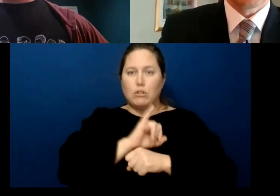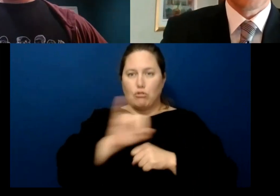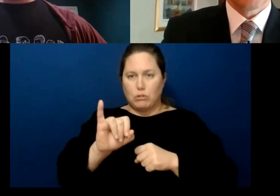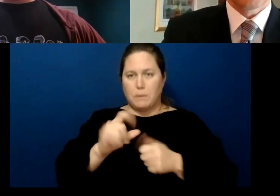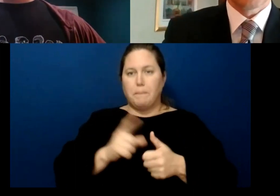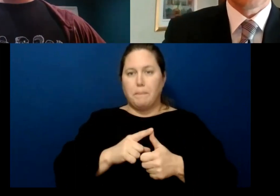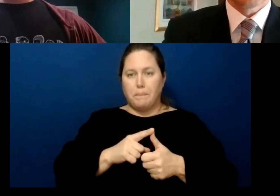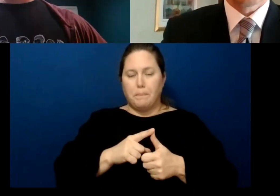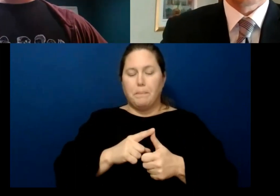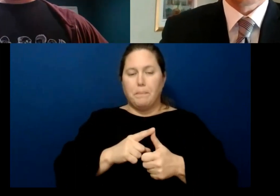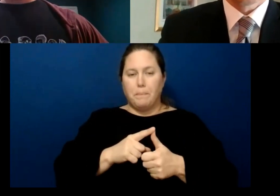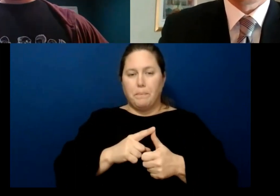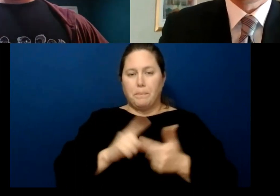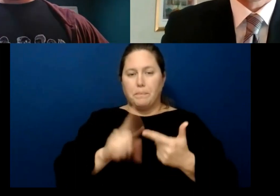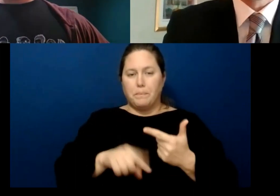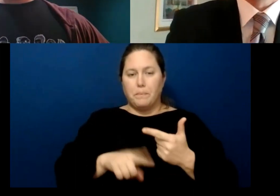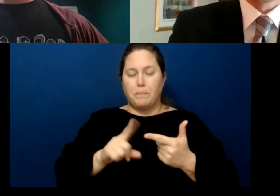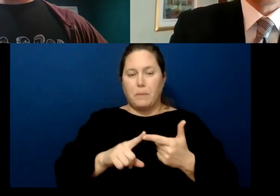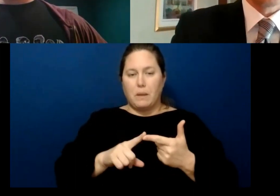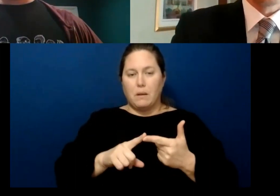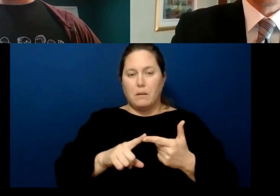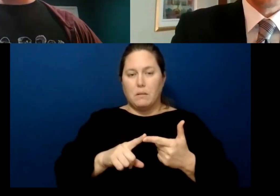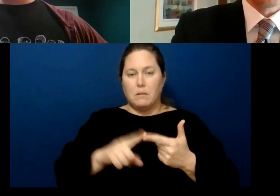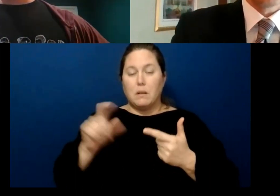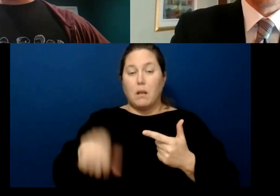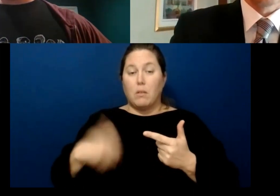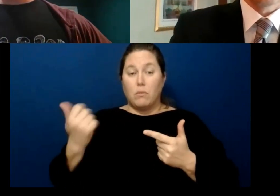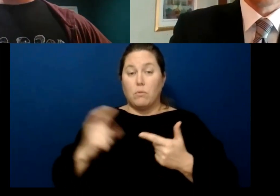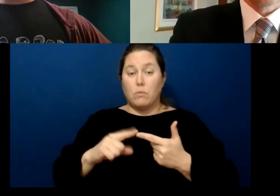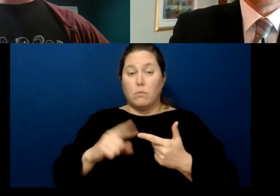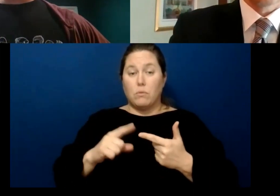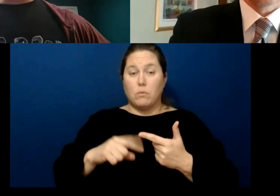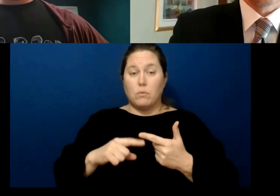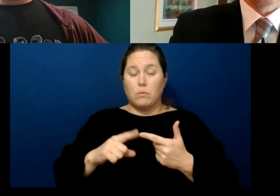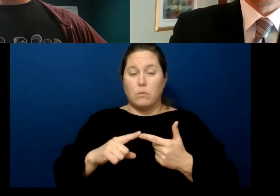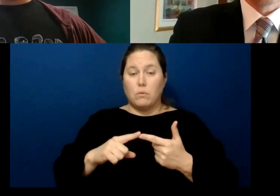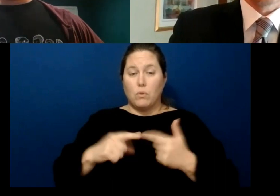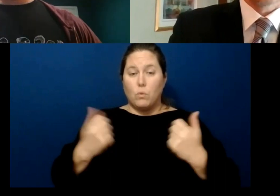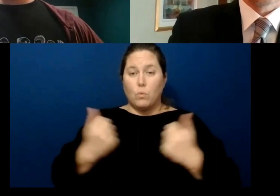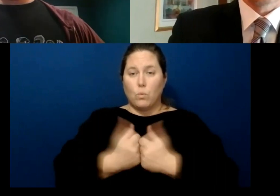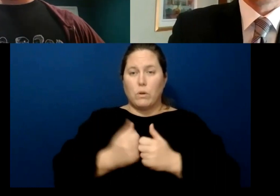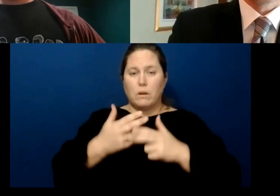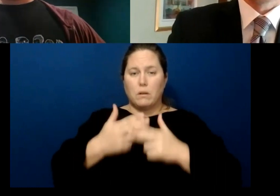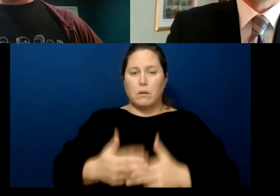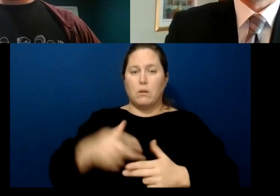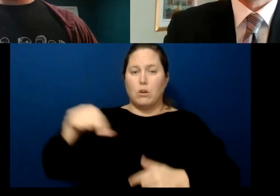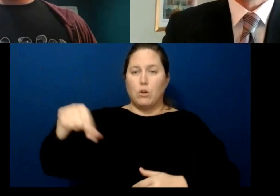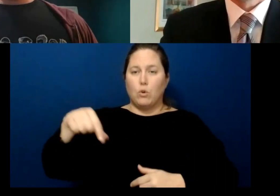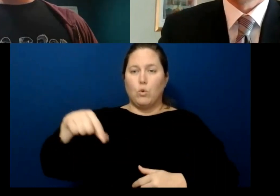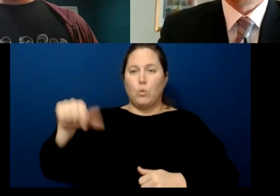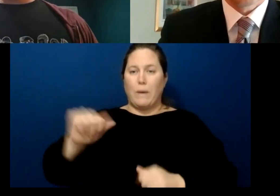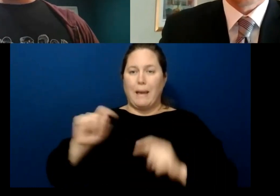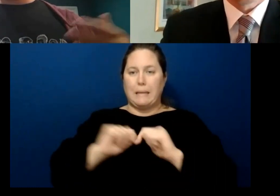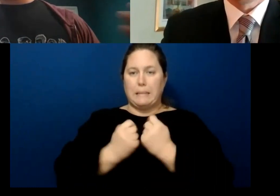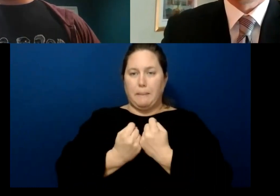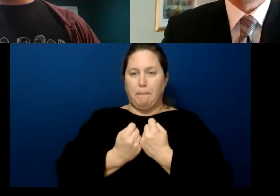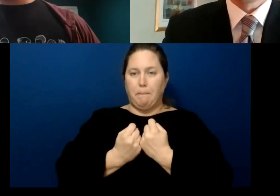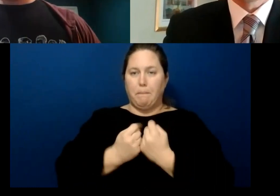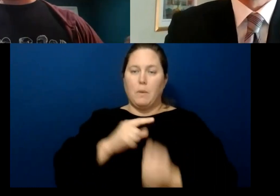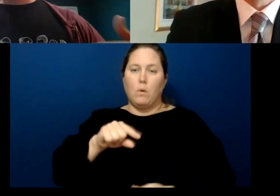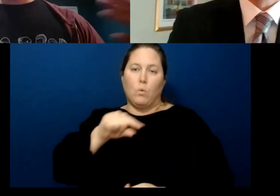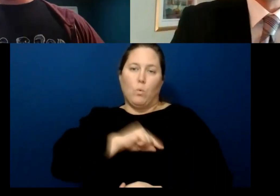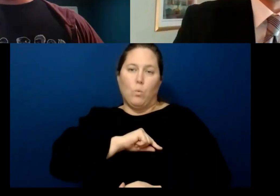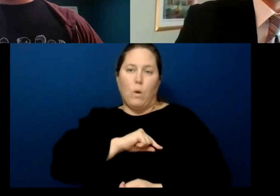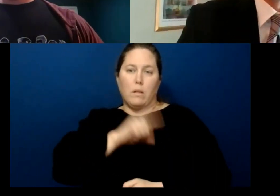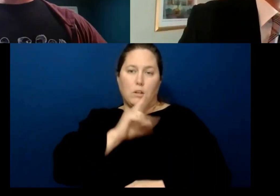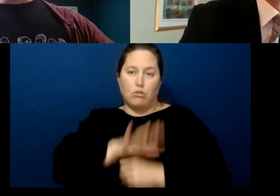other early entry that a lot of people I've seen take is working in a QA team, so quality assurance. If you're near a school,